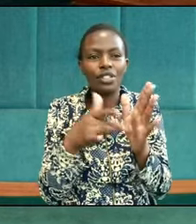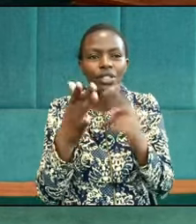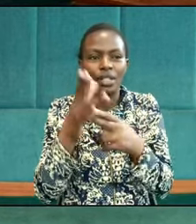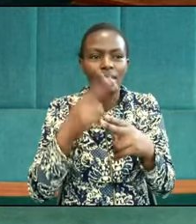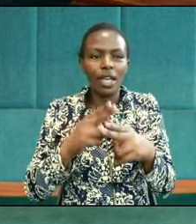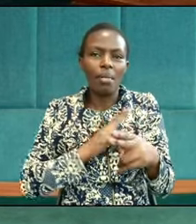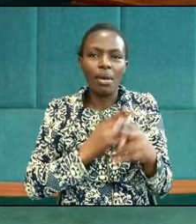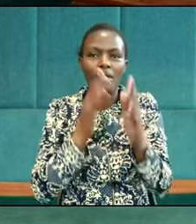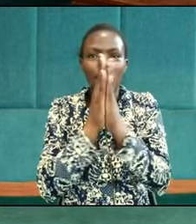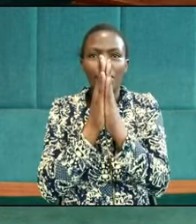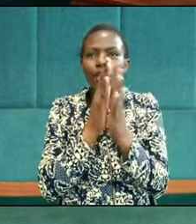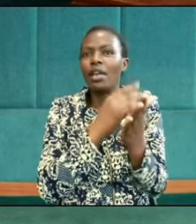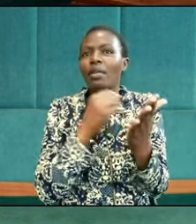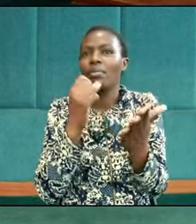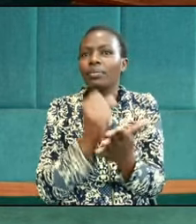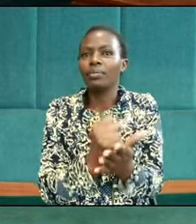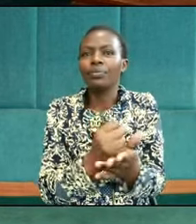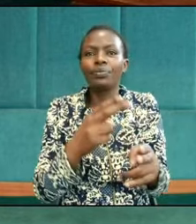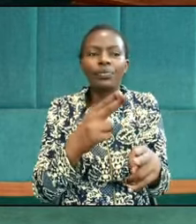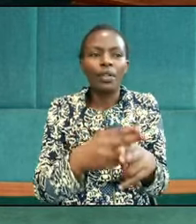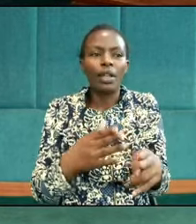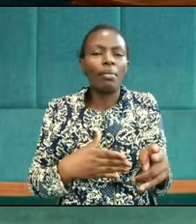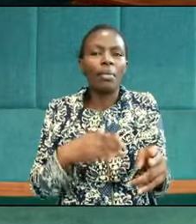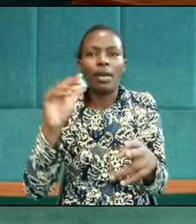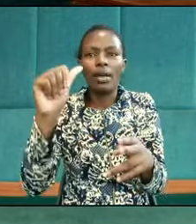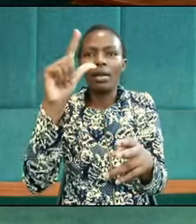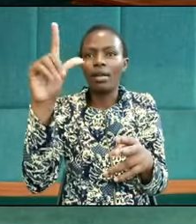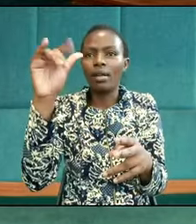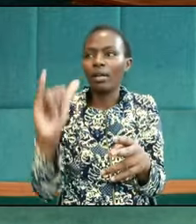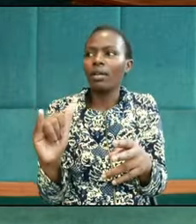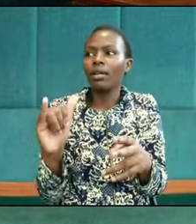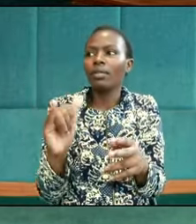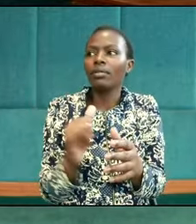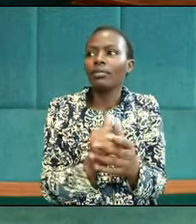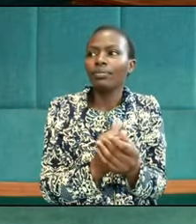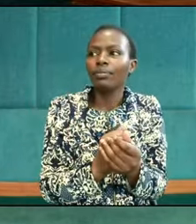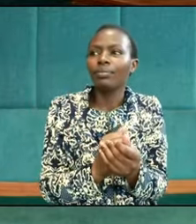pray. Amen. My name is Andy and I'm here with Grace.